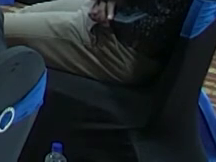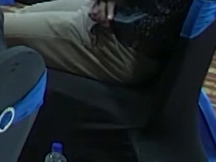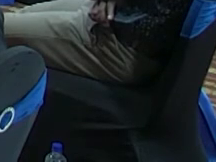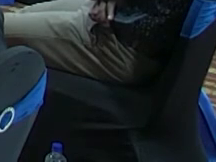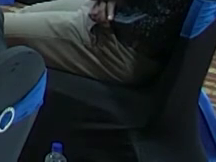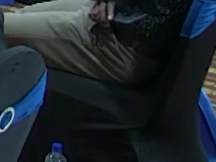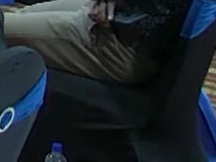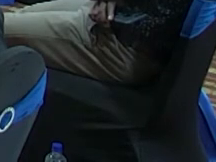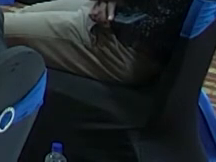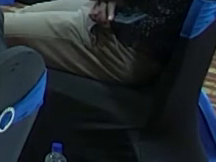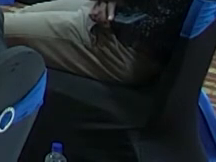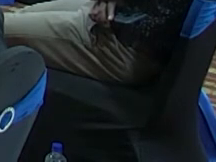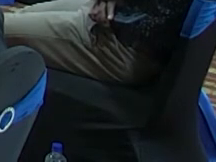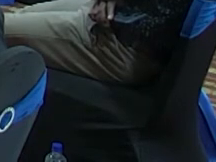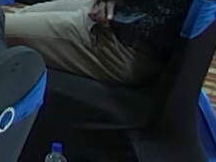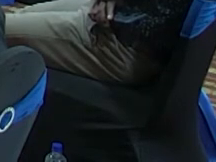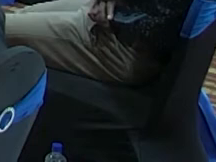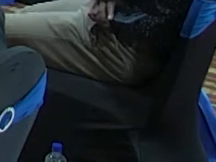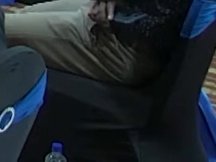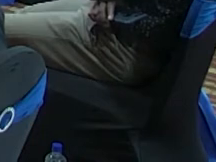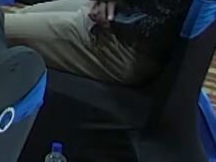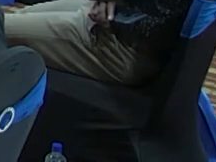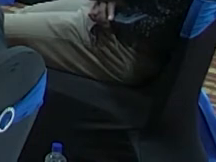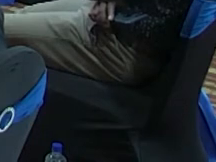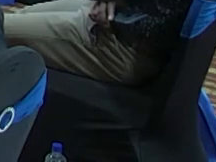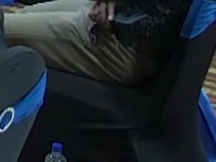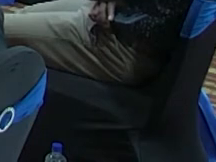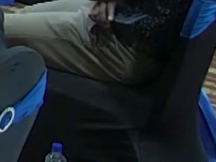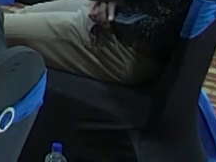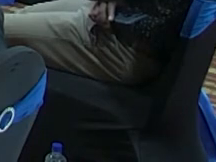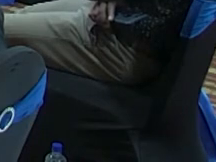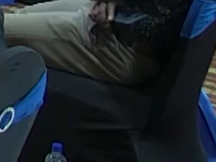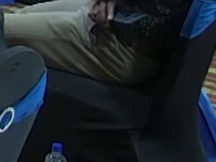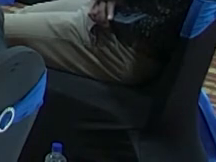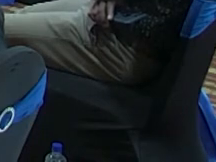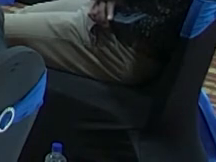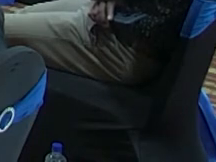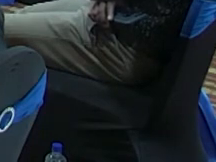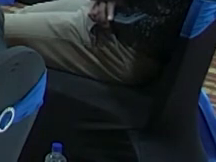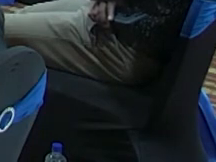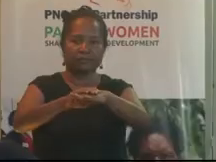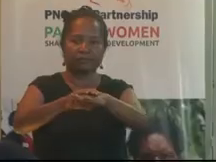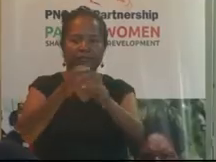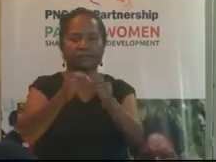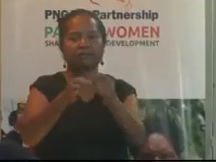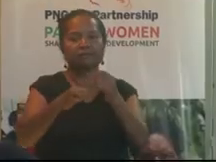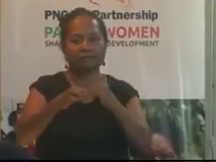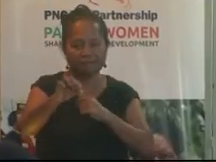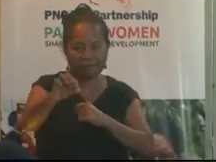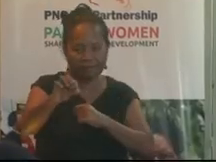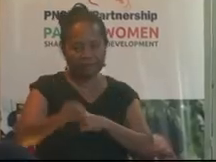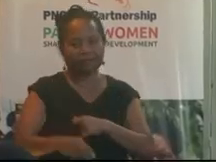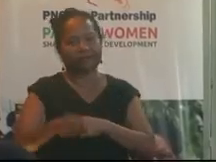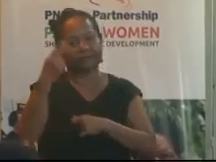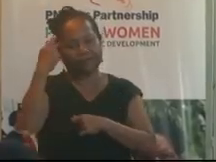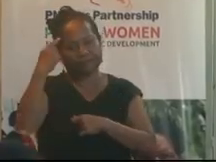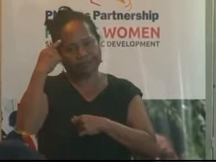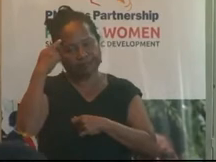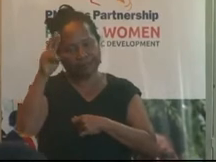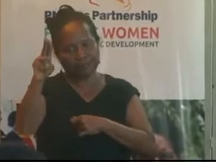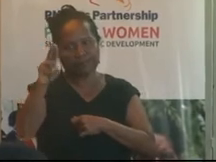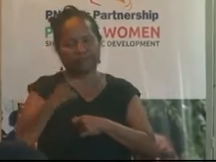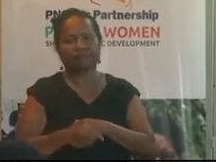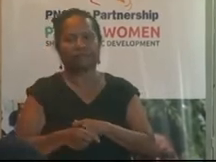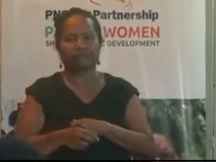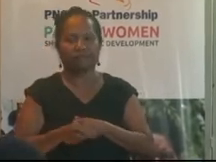senior ministerial advisor, policy and engagement lead in the office of the Deputy Prime Minister and Minister for Commerce